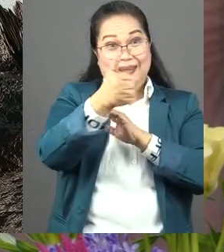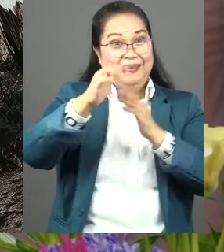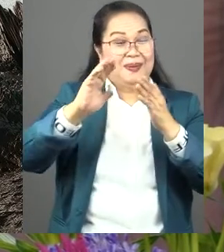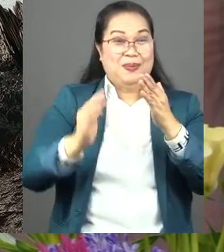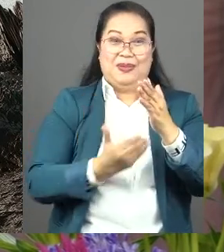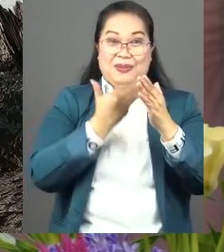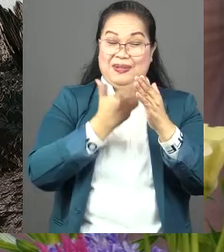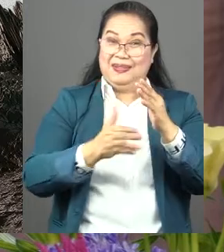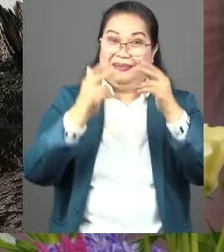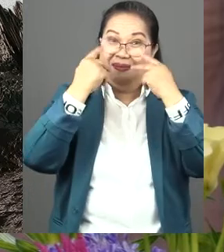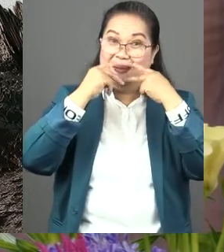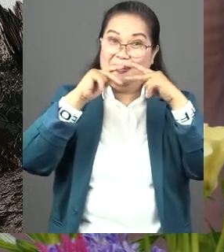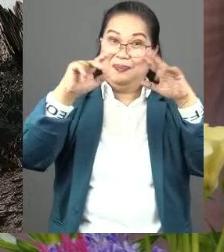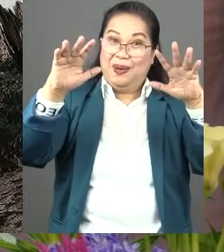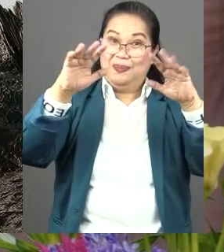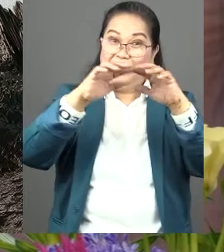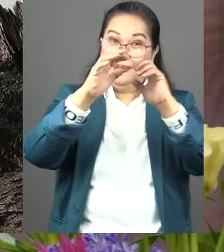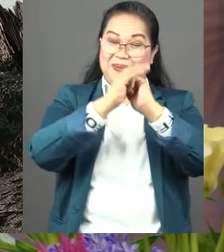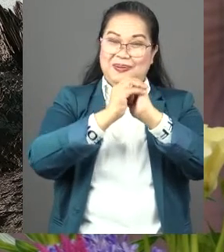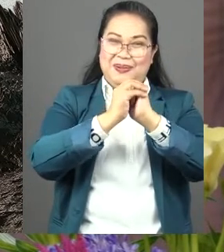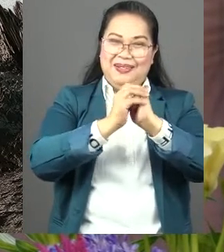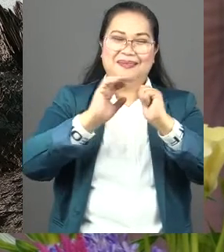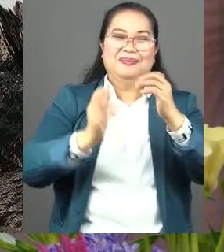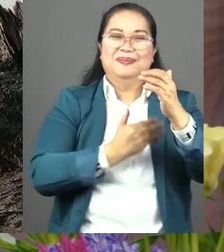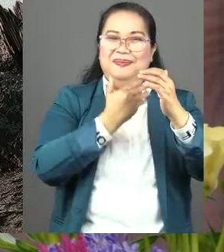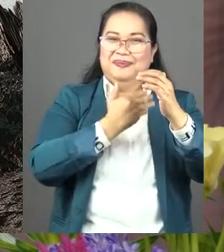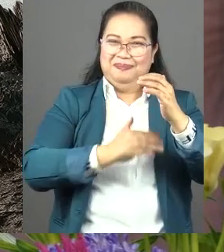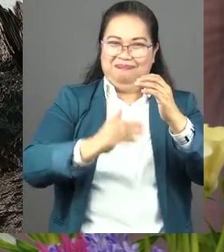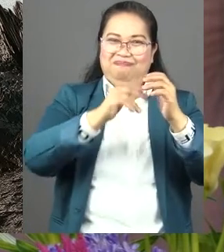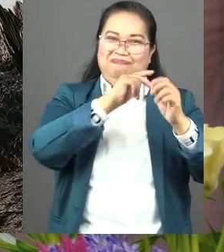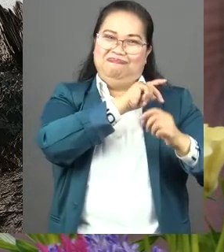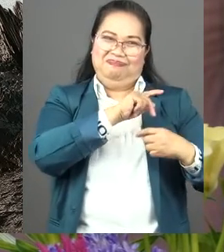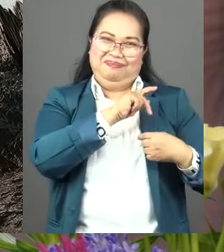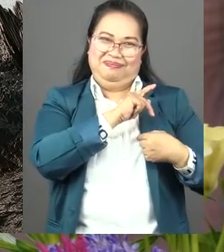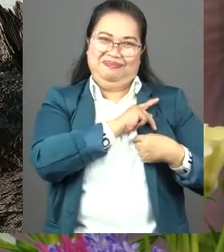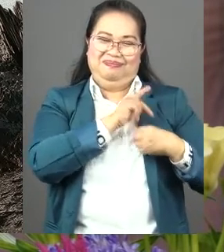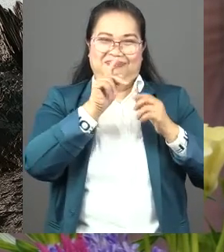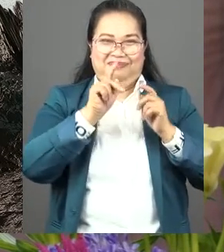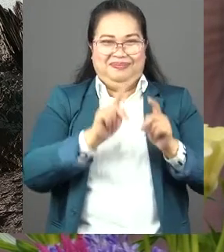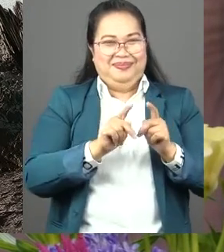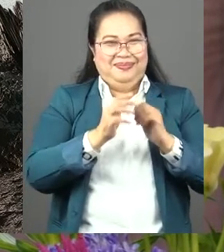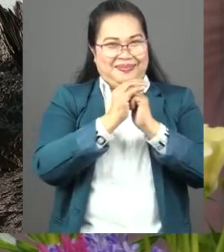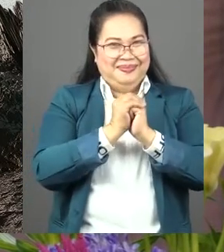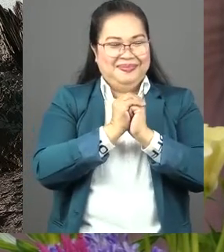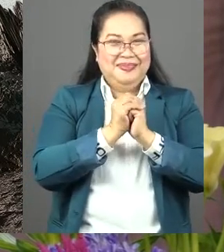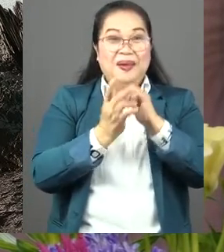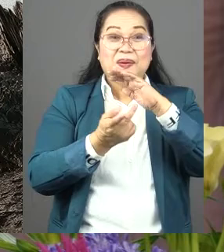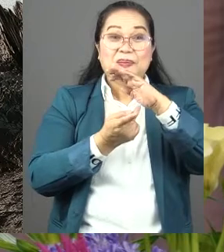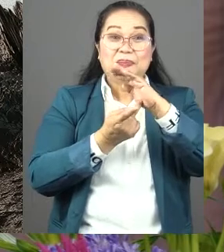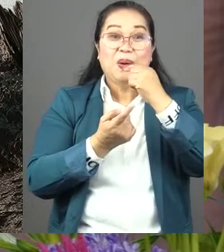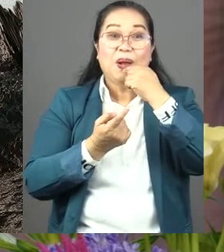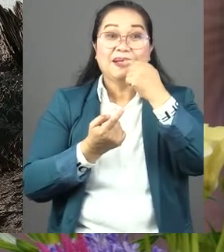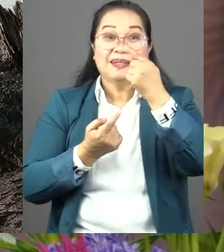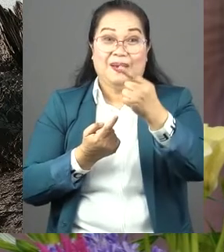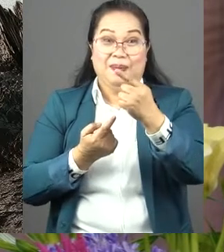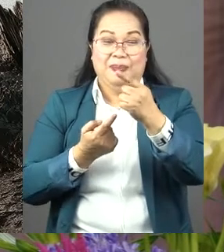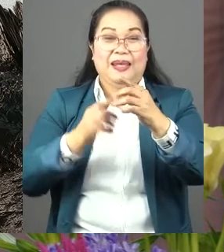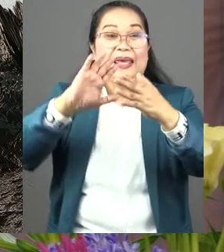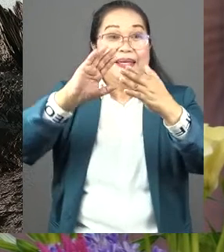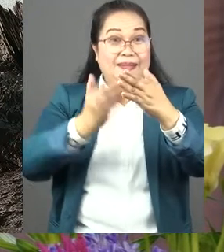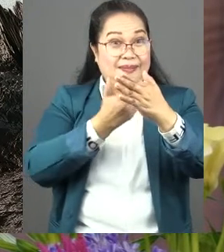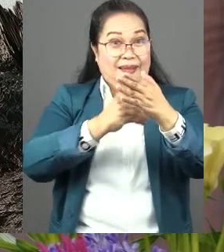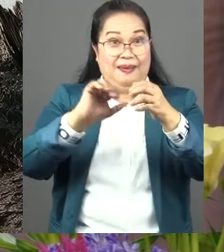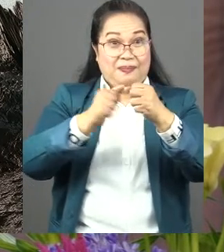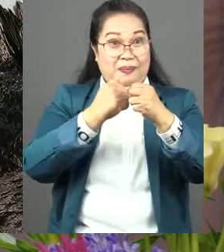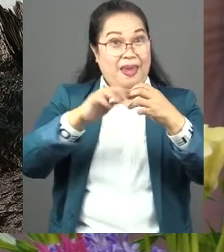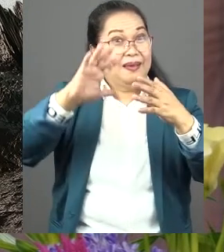singing in public worship, and we can also sing as personal worship. Look at the words of Paul again. He said, singing and